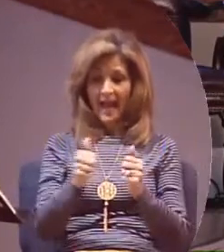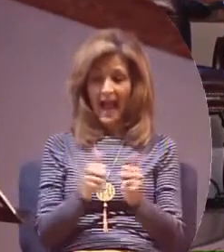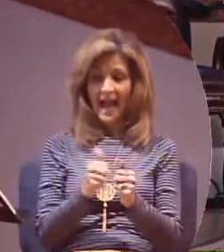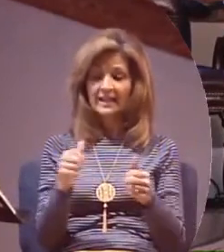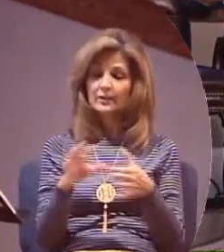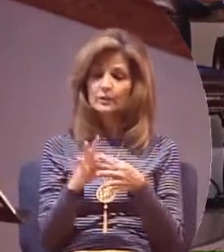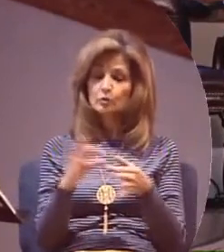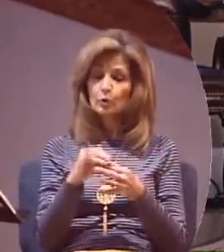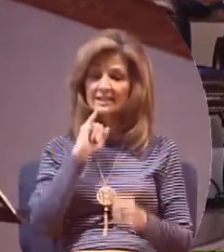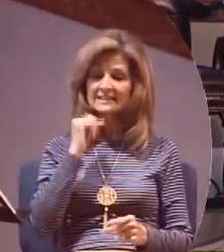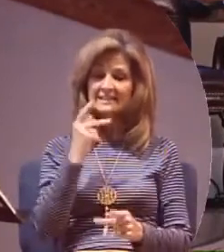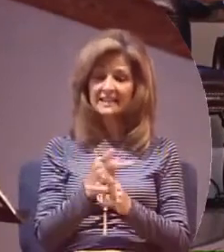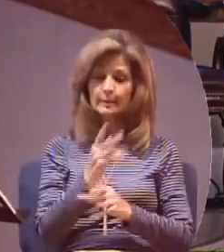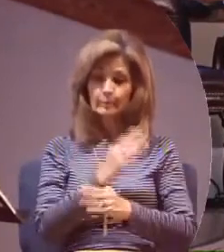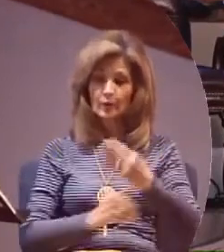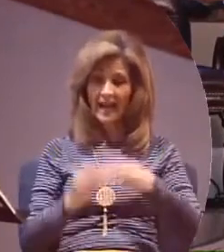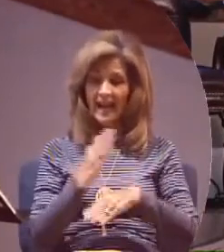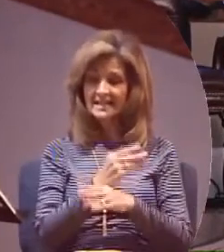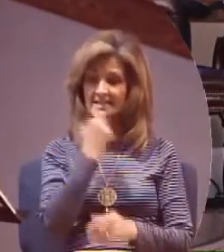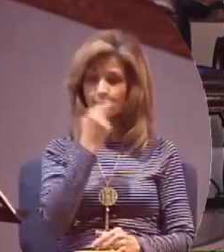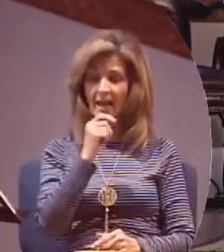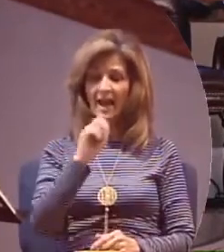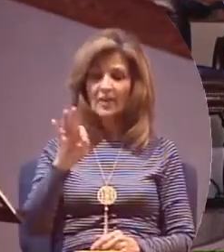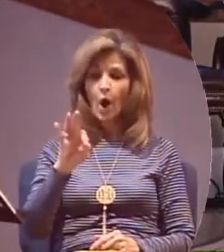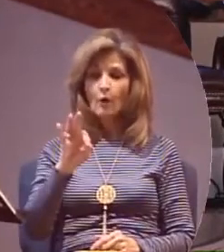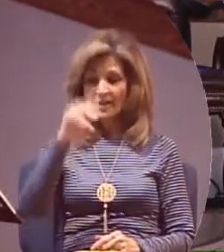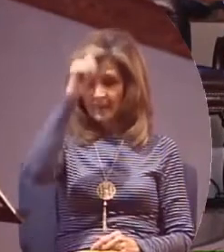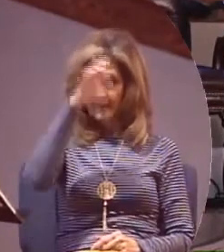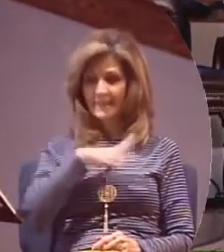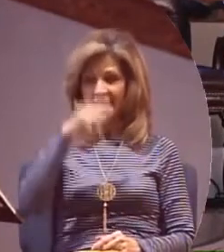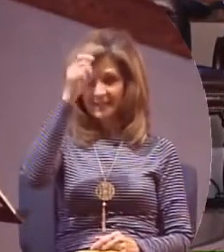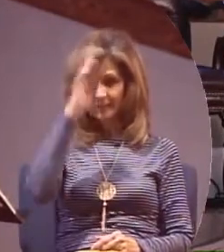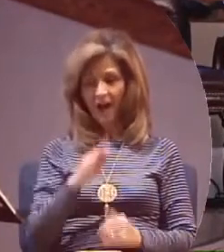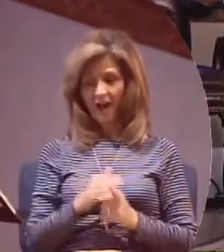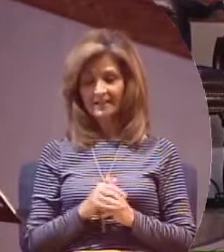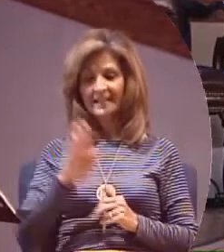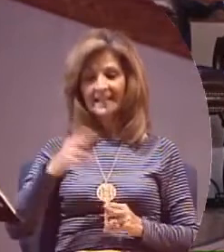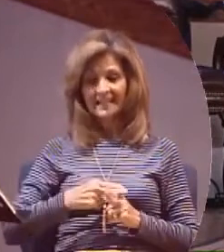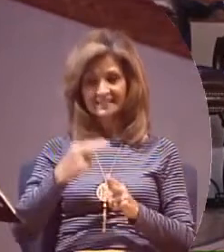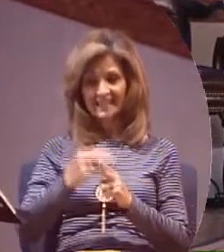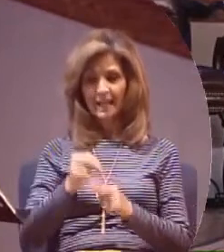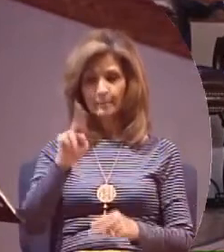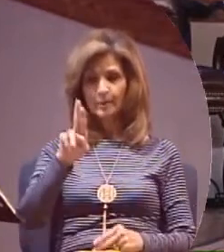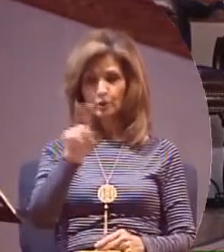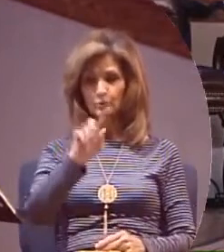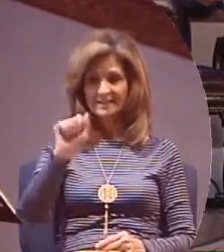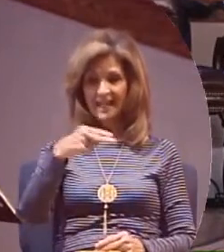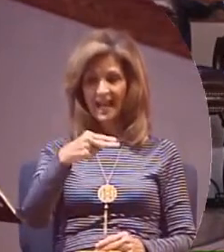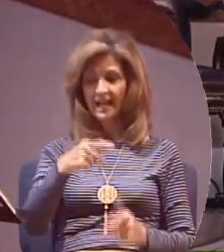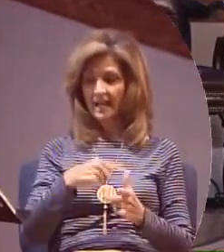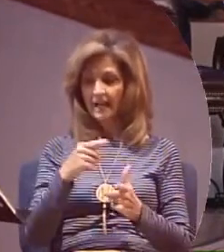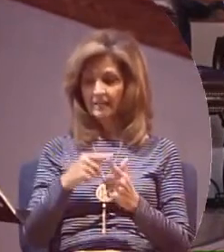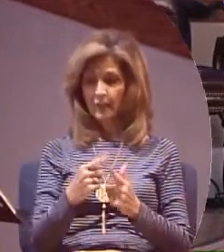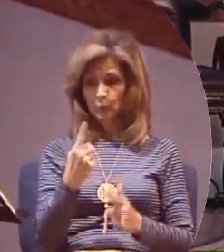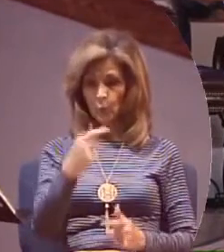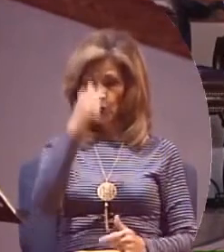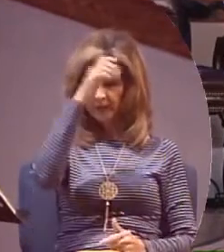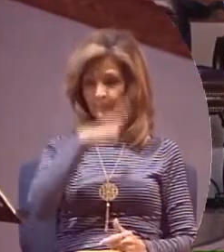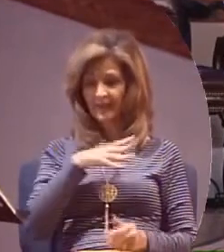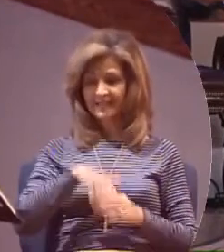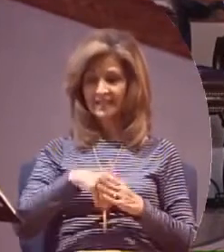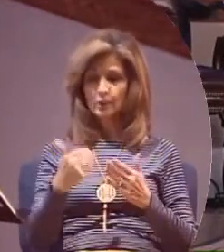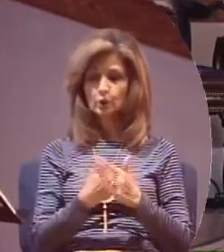Be careful. His name was Uzziah. And then there's only one man in our